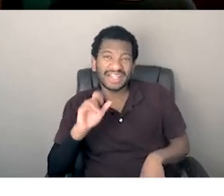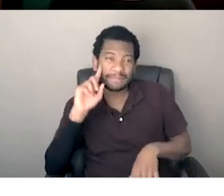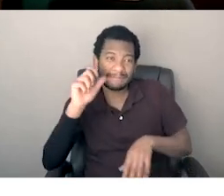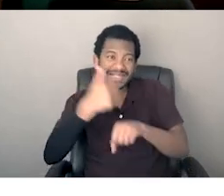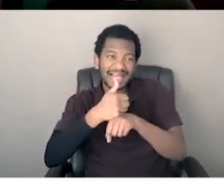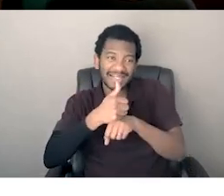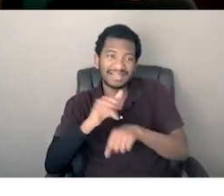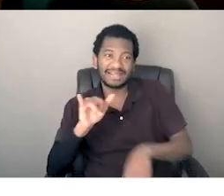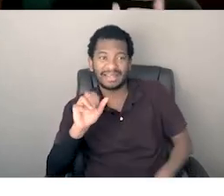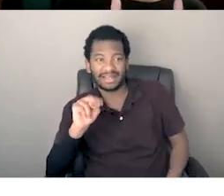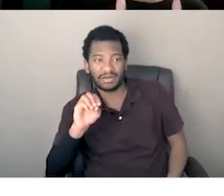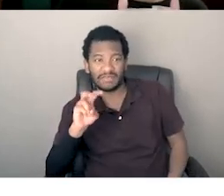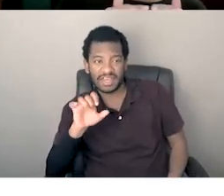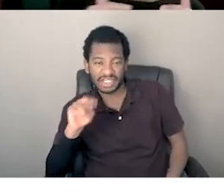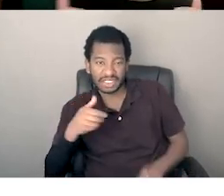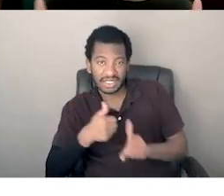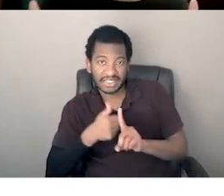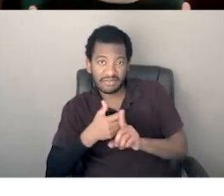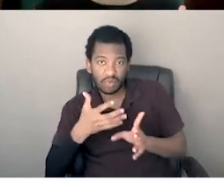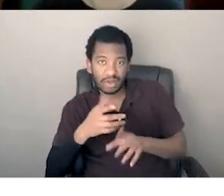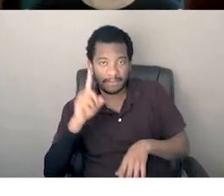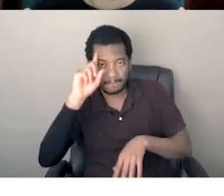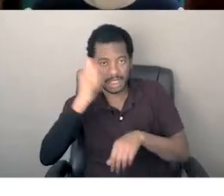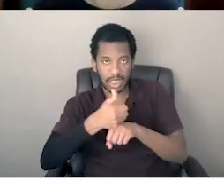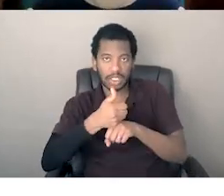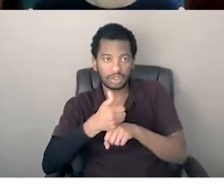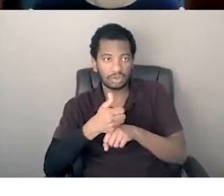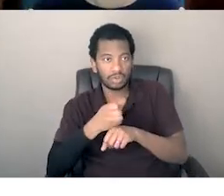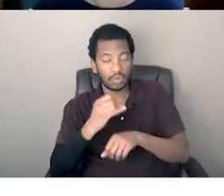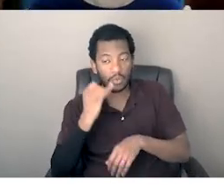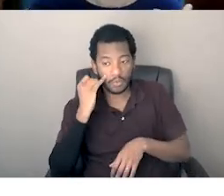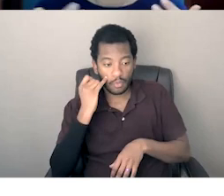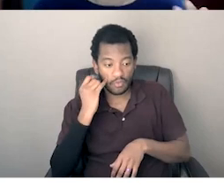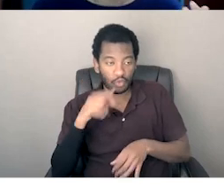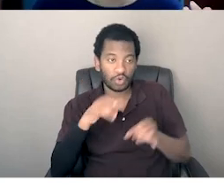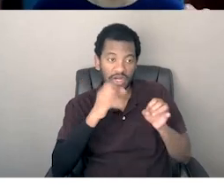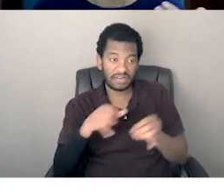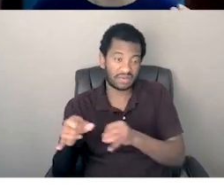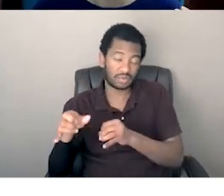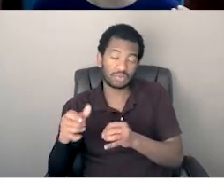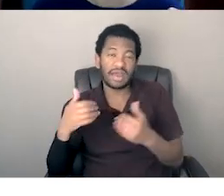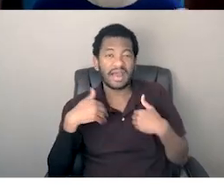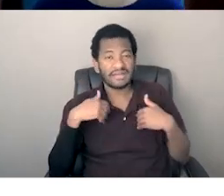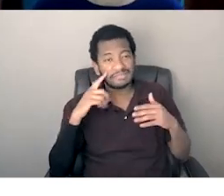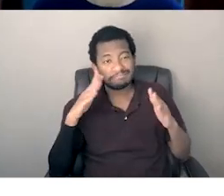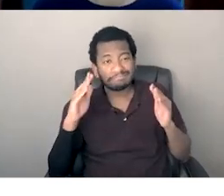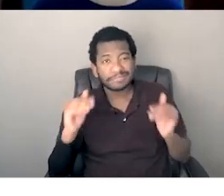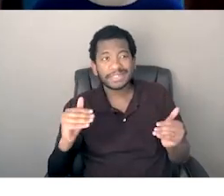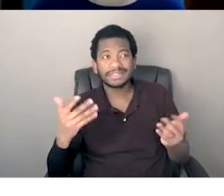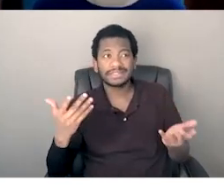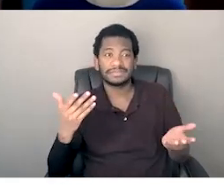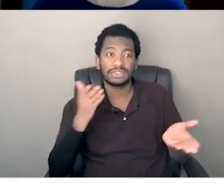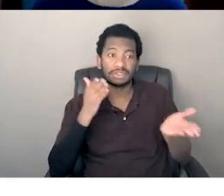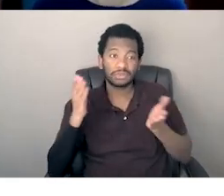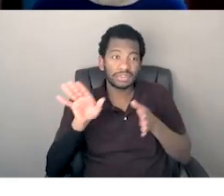Innovation is a mindset. So on more the individual level, there is an expectation, there should be expectation that service